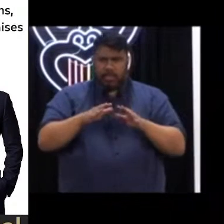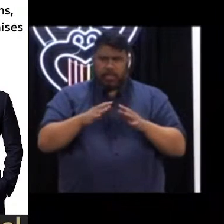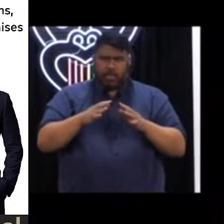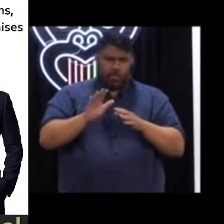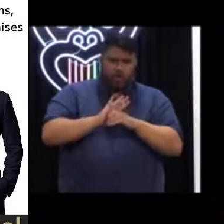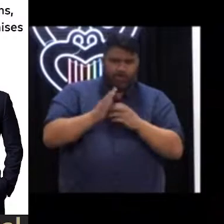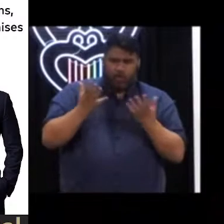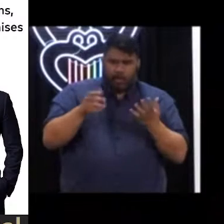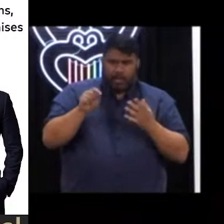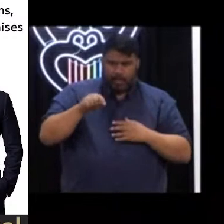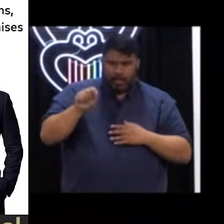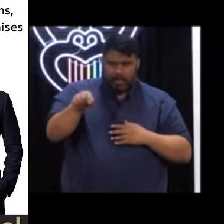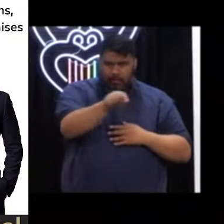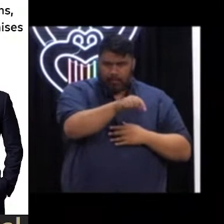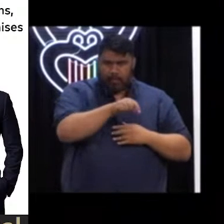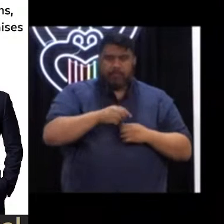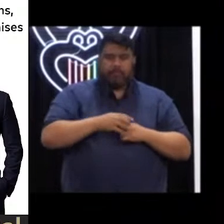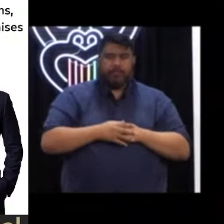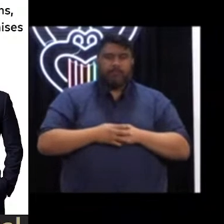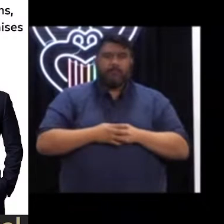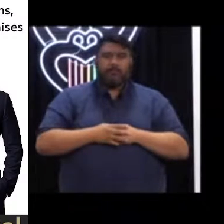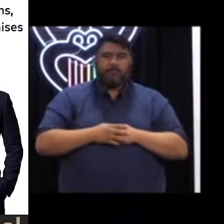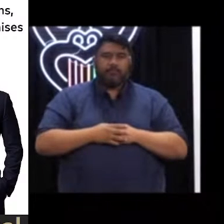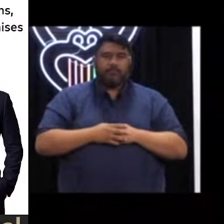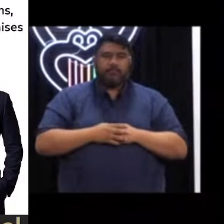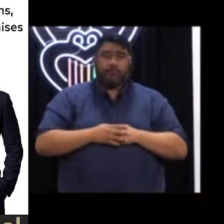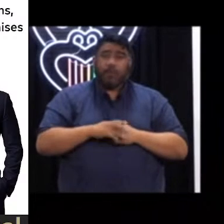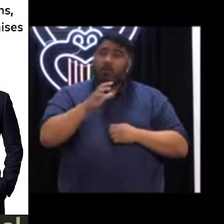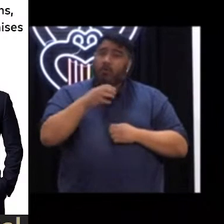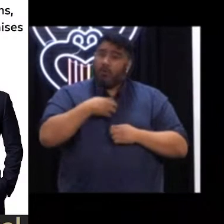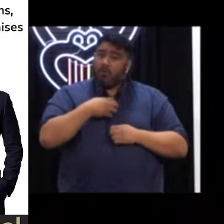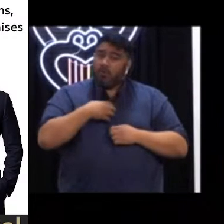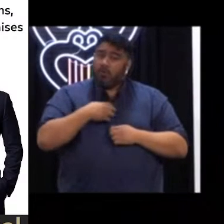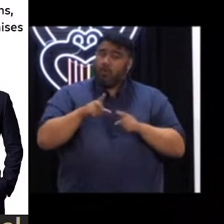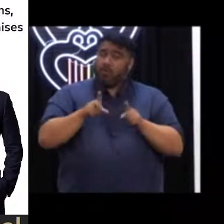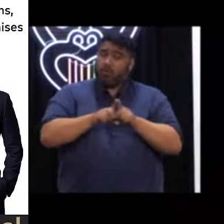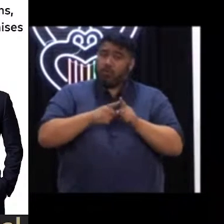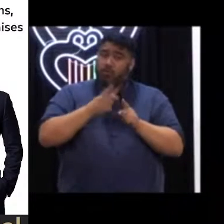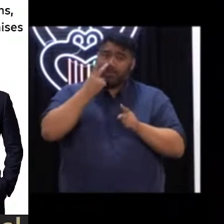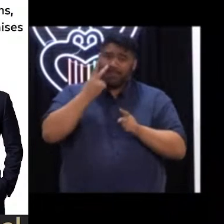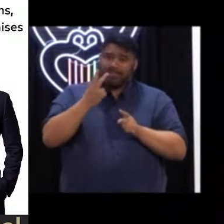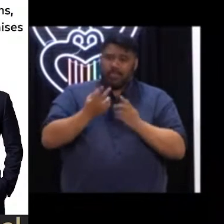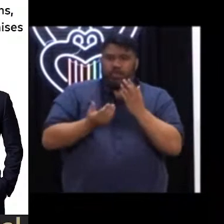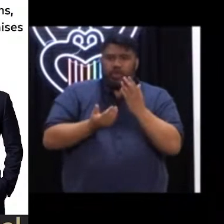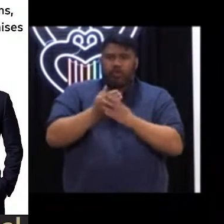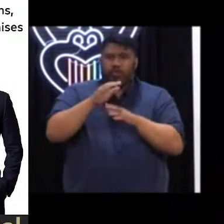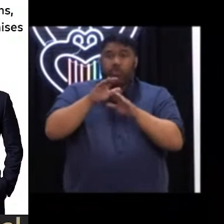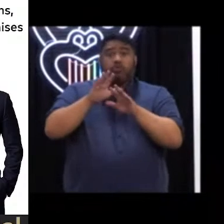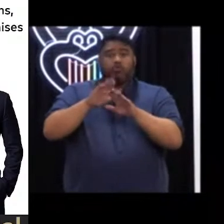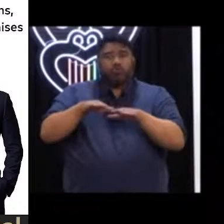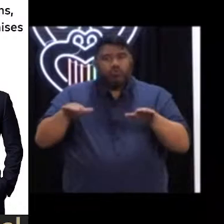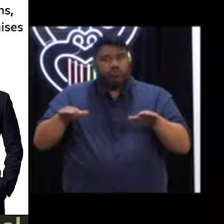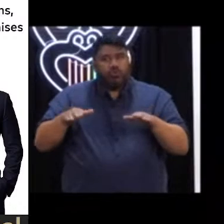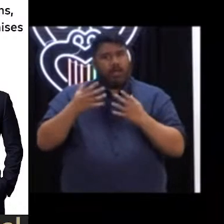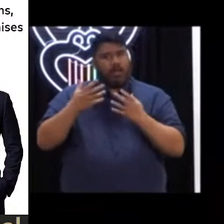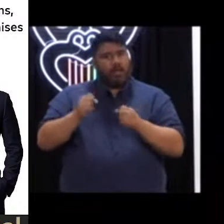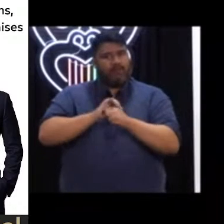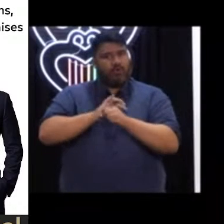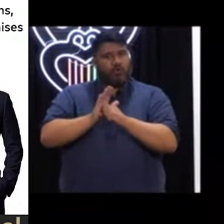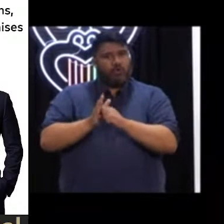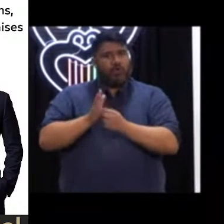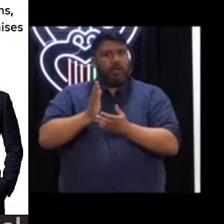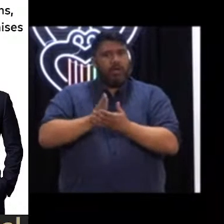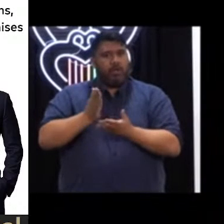are seeing COVID-19 cases in children, including quite a number in this outbreak. So if you're going out